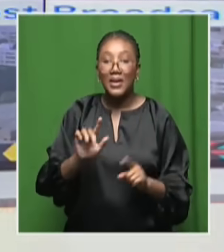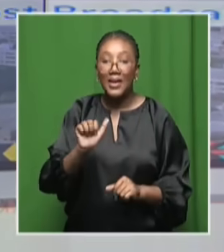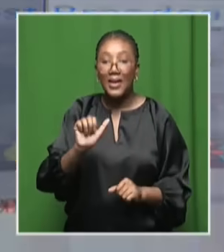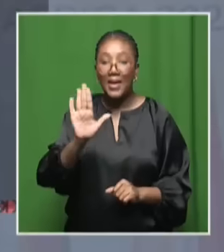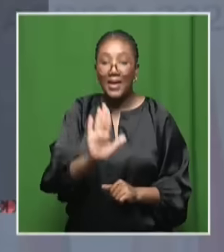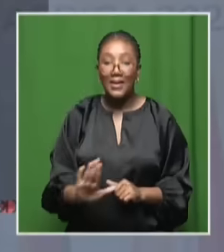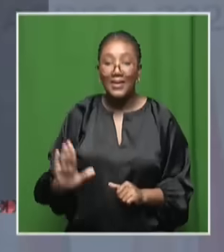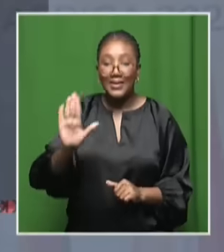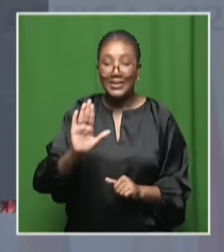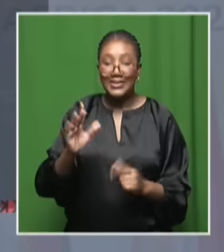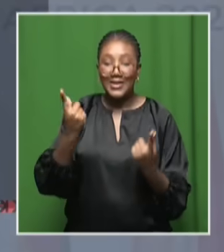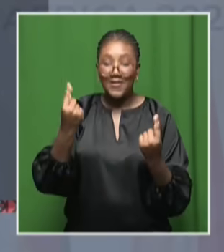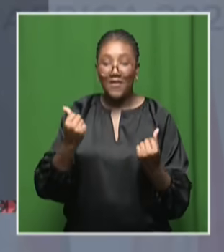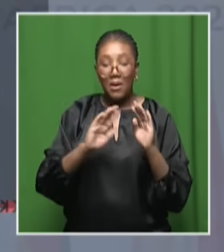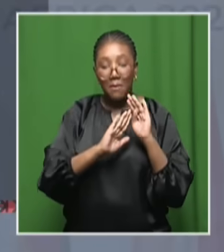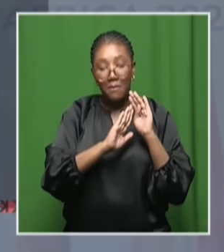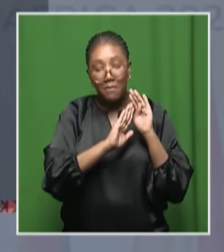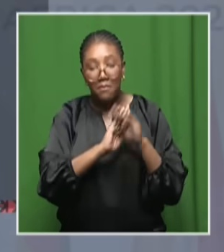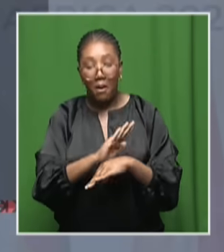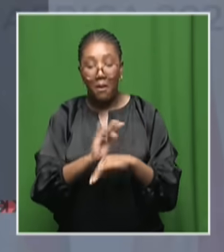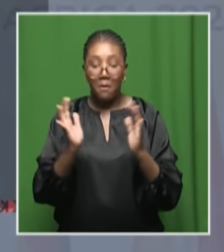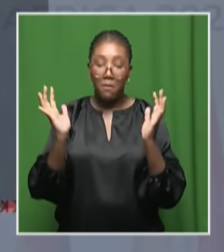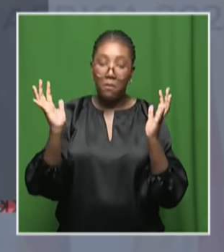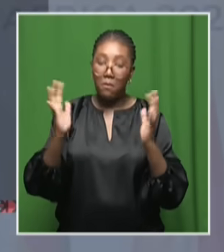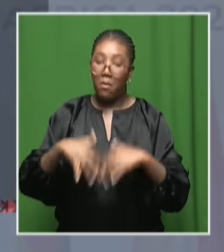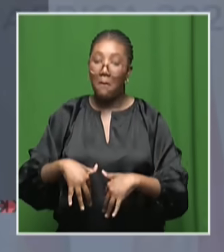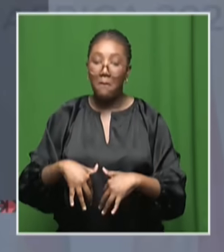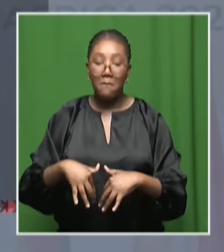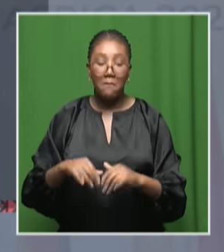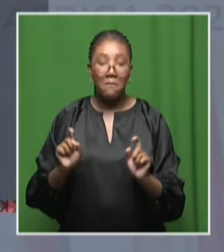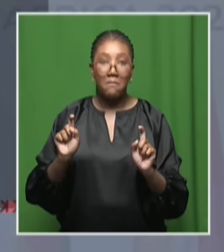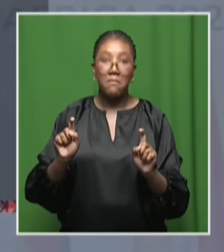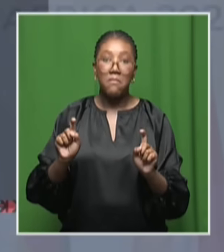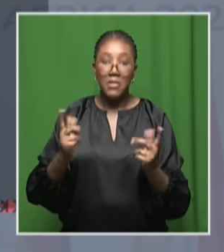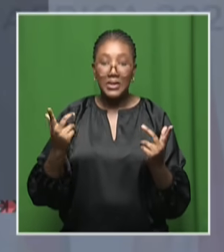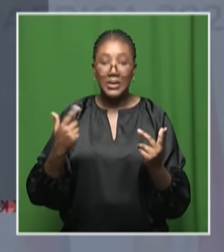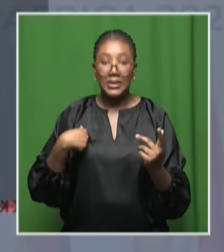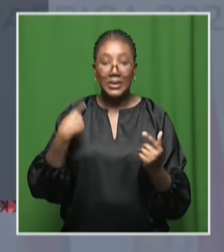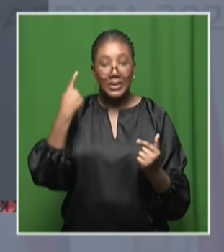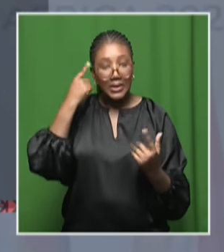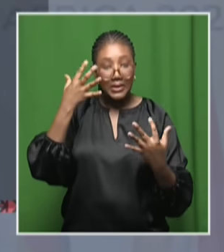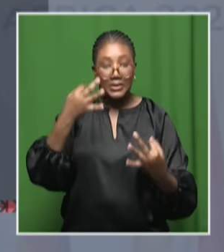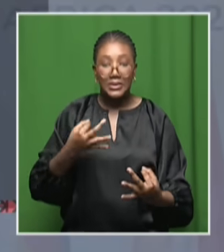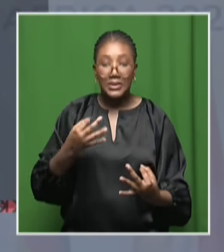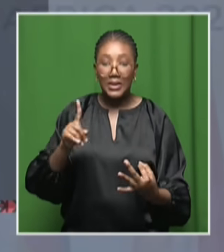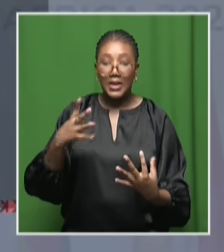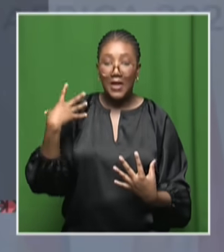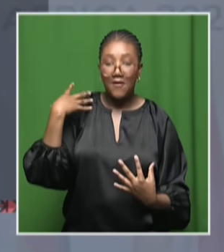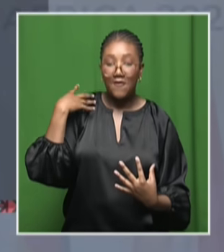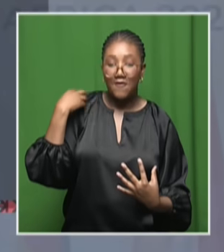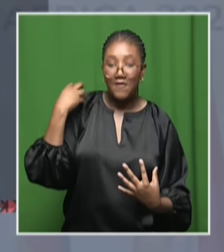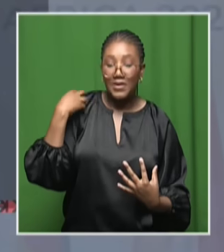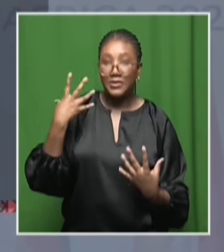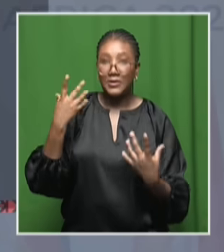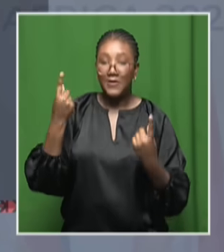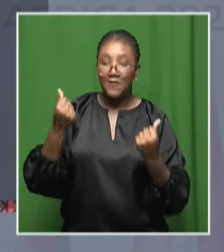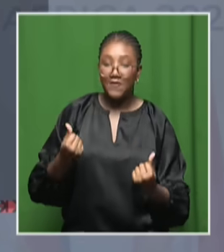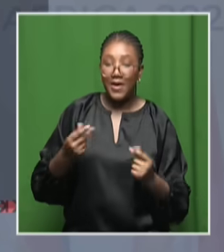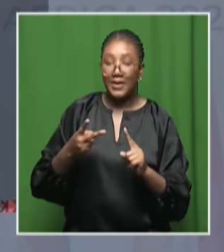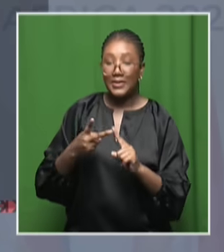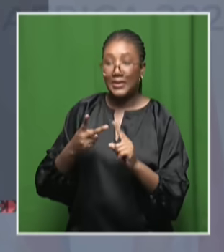it developed from there into where we saw beyond, the informal forum for finance ministers and central bank governors